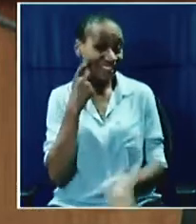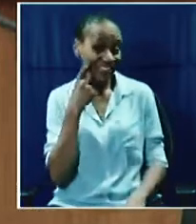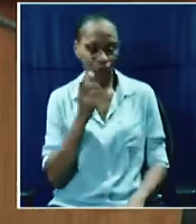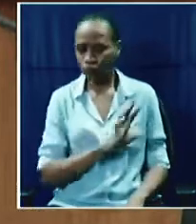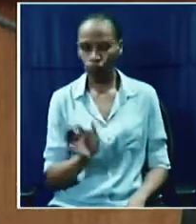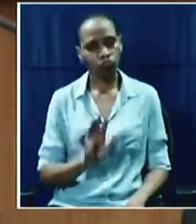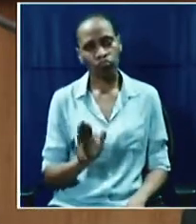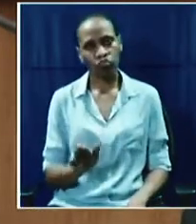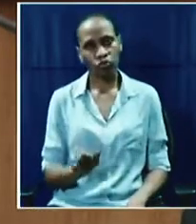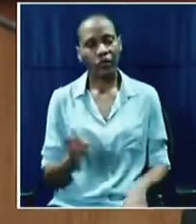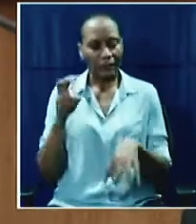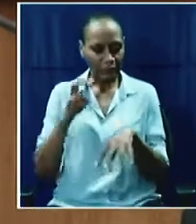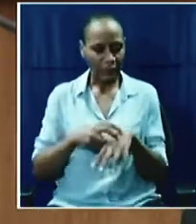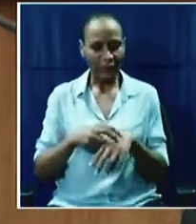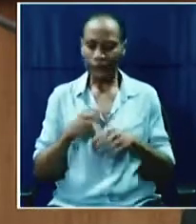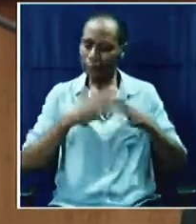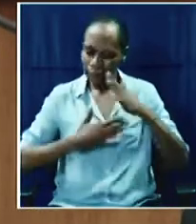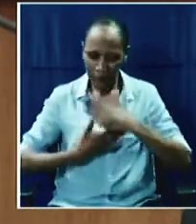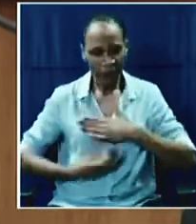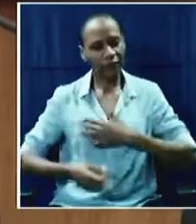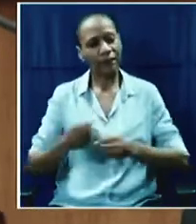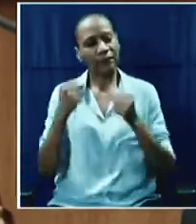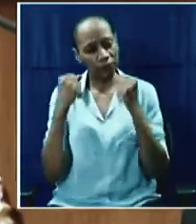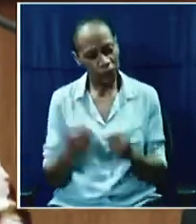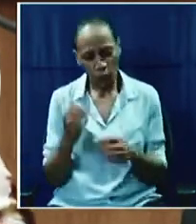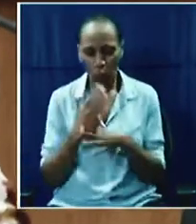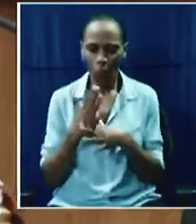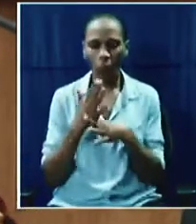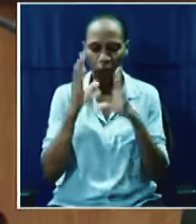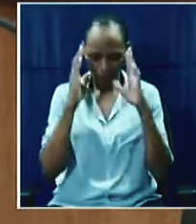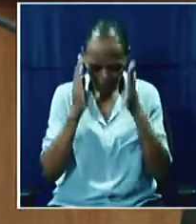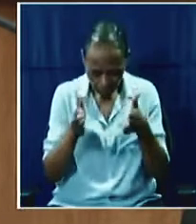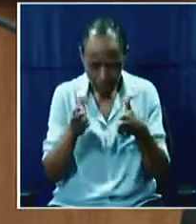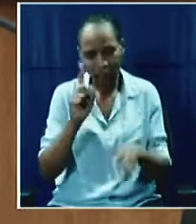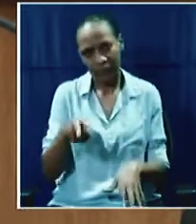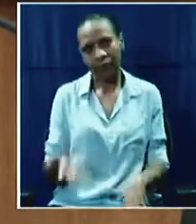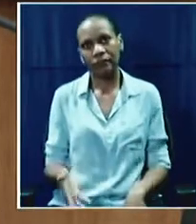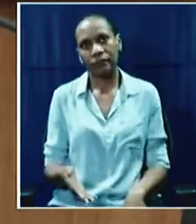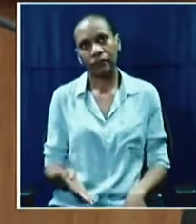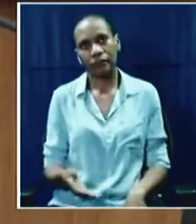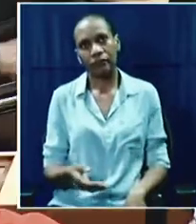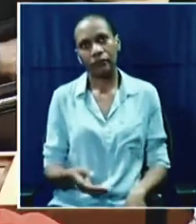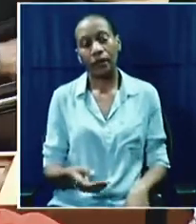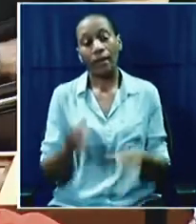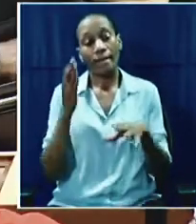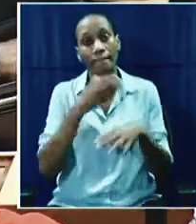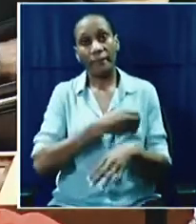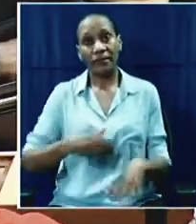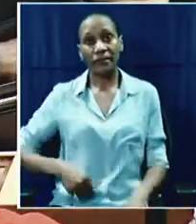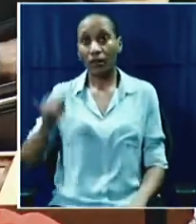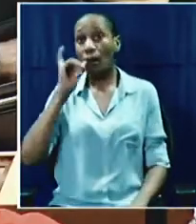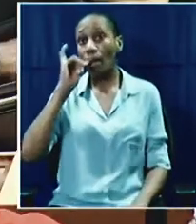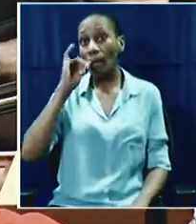It will require endurance, hard work, and resilience. As President Thabo Mbeki once